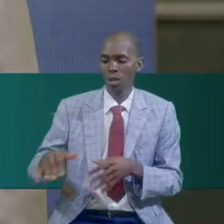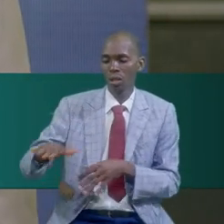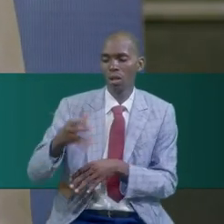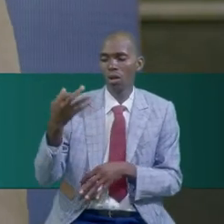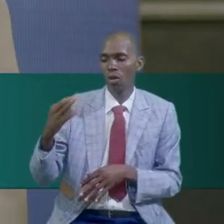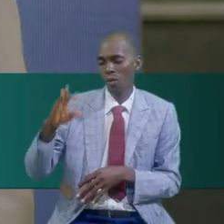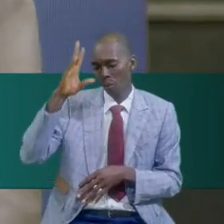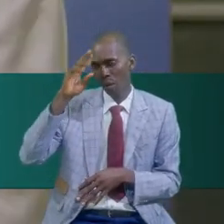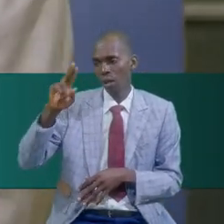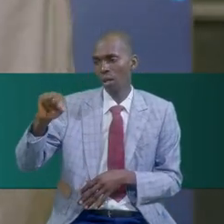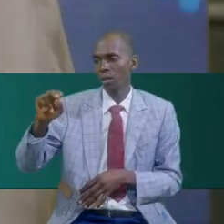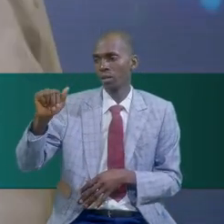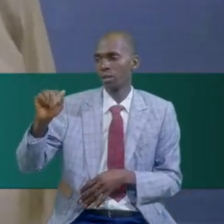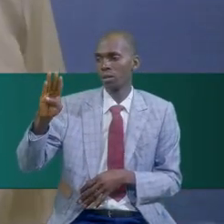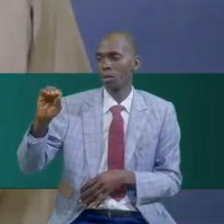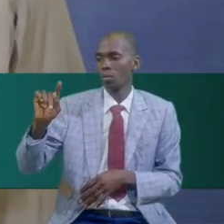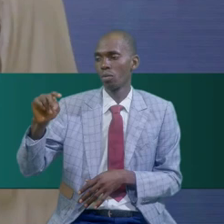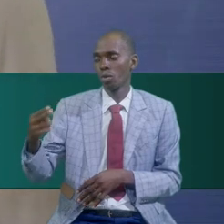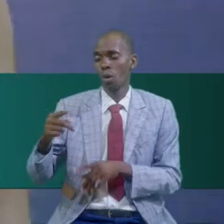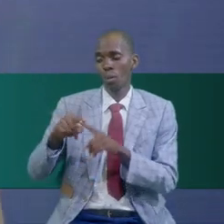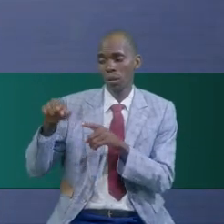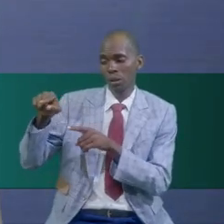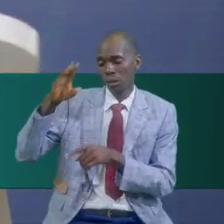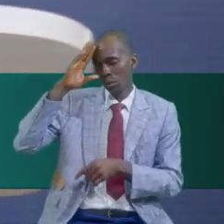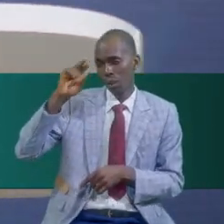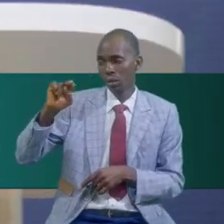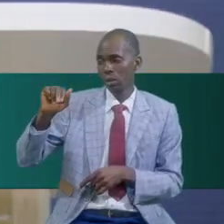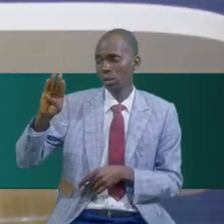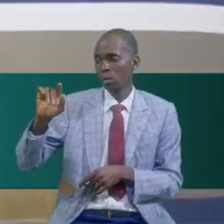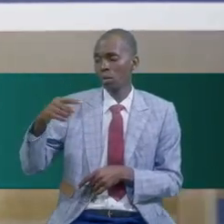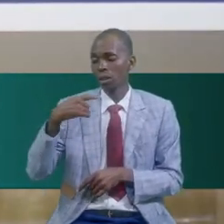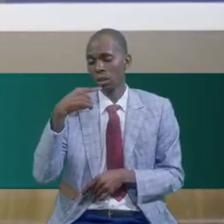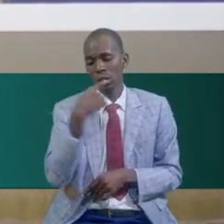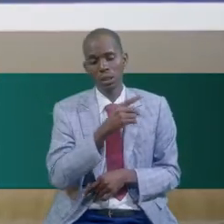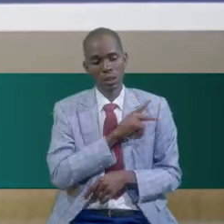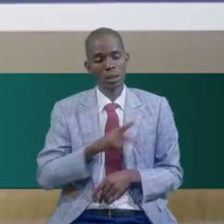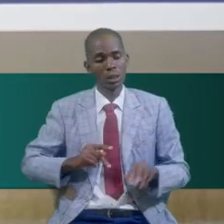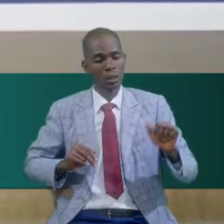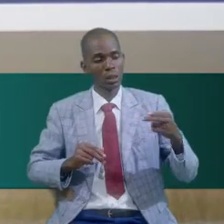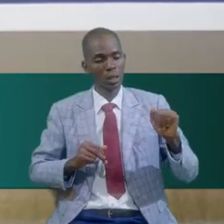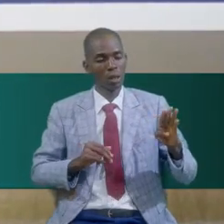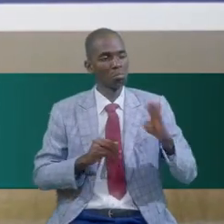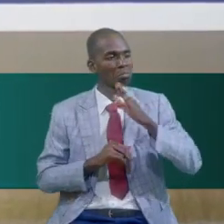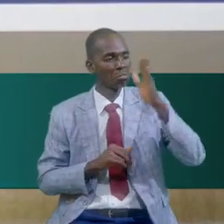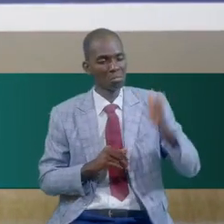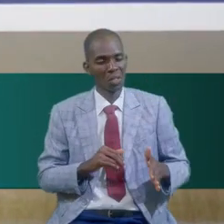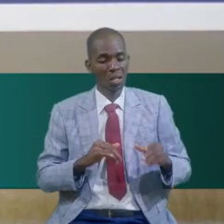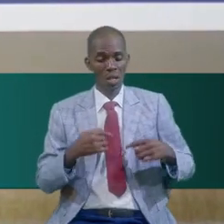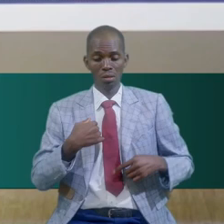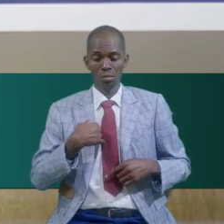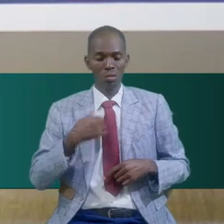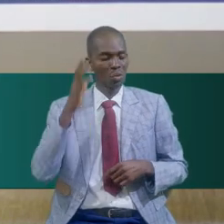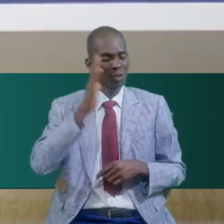never. I will not sell the inheritance from my fathers for